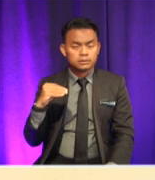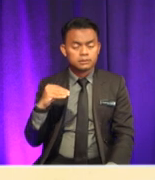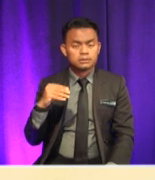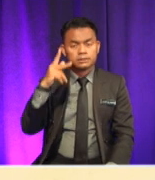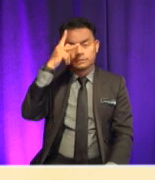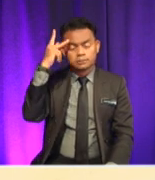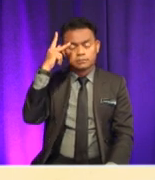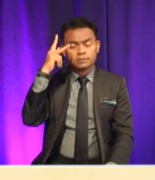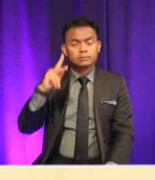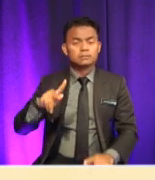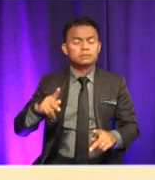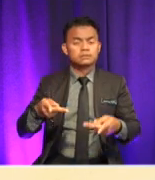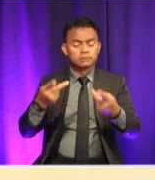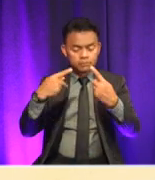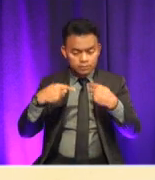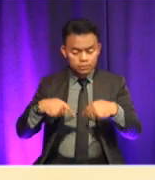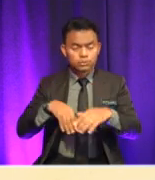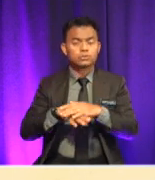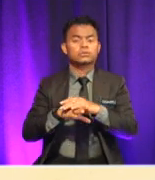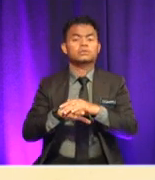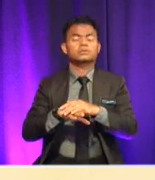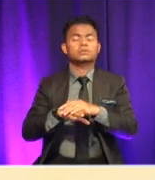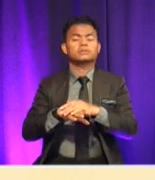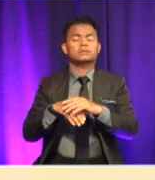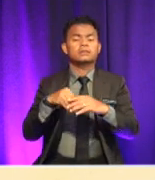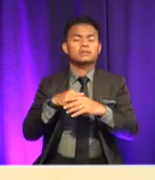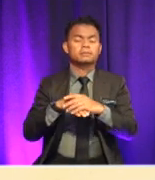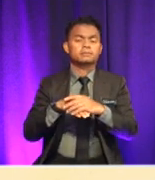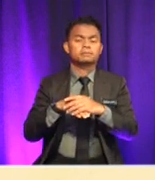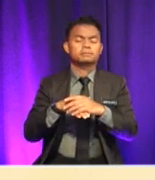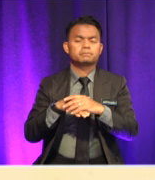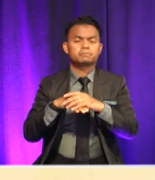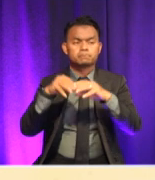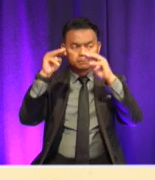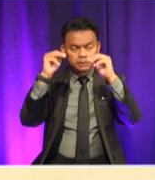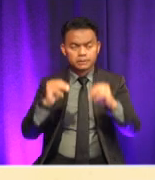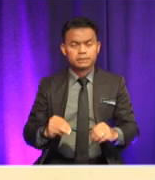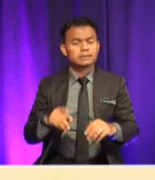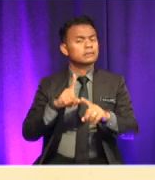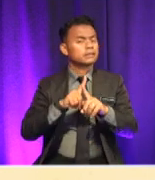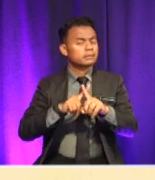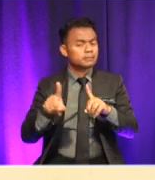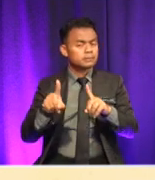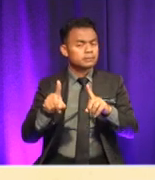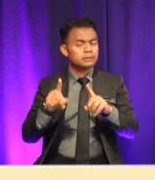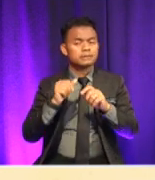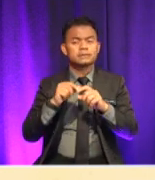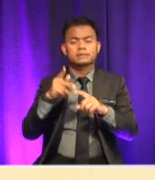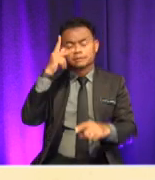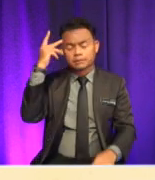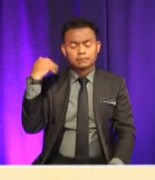back and revert and conform back to society's rule. However, in the falling action, because there is a new